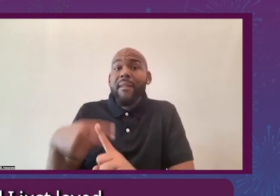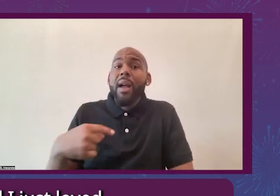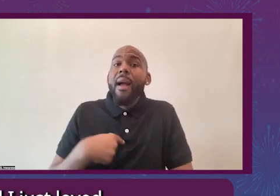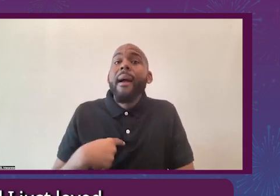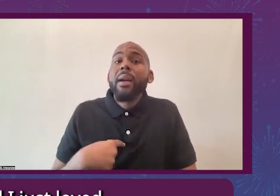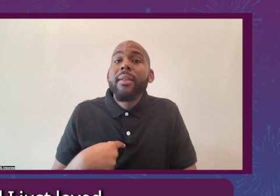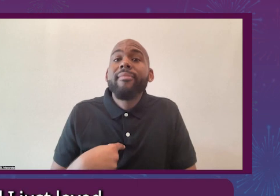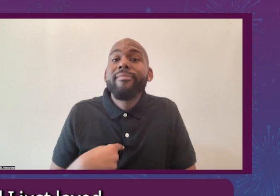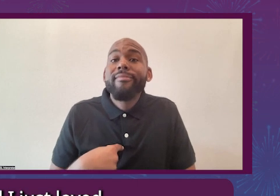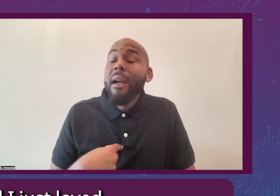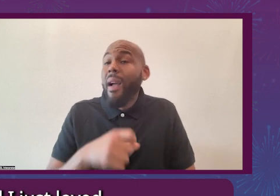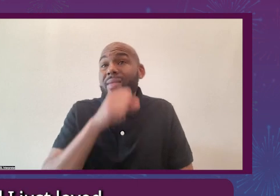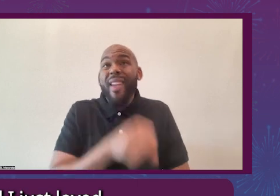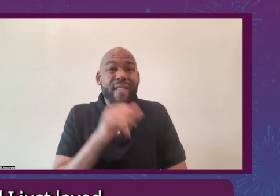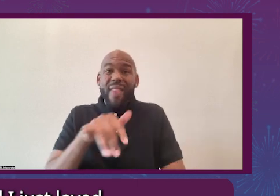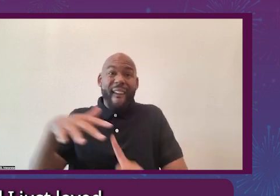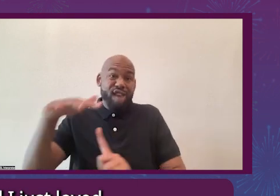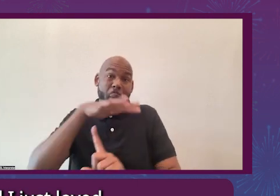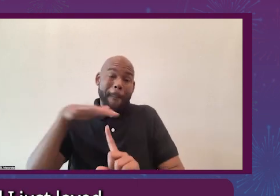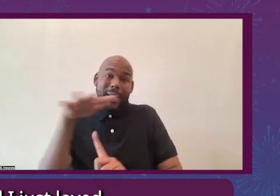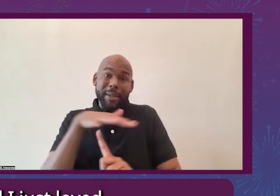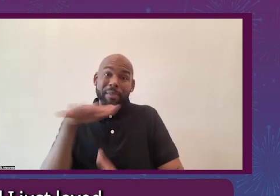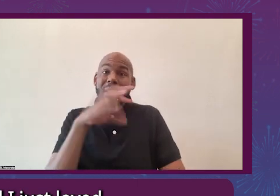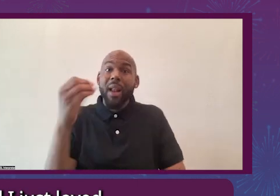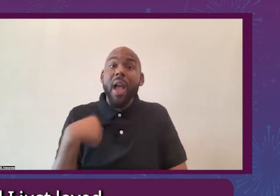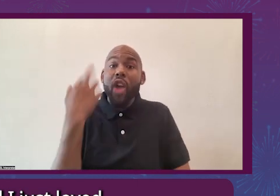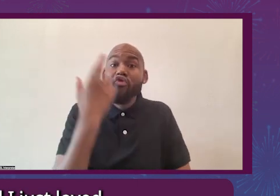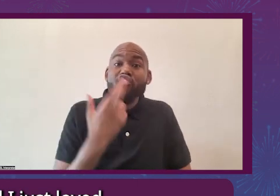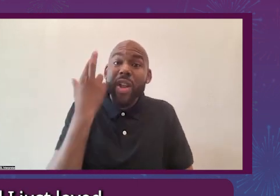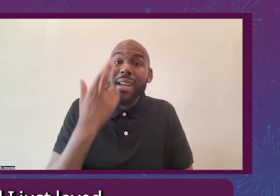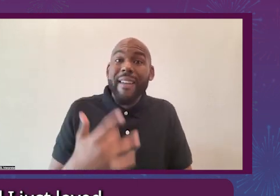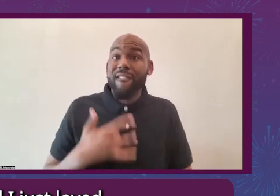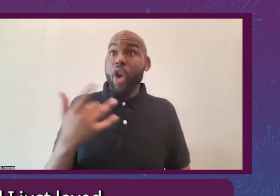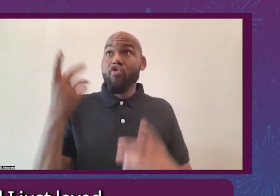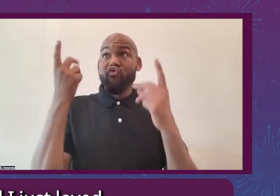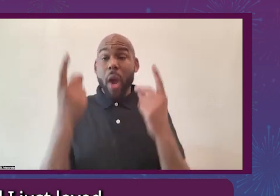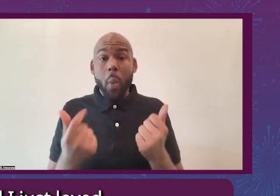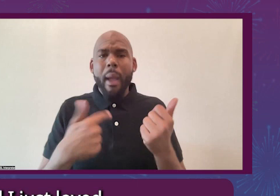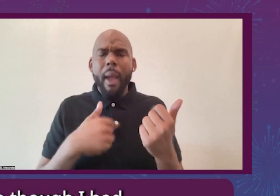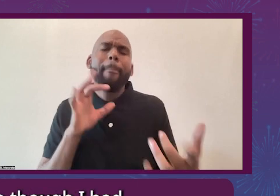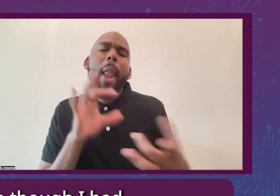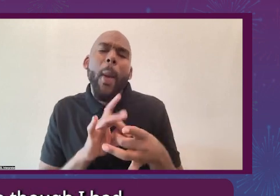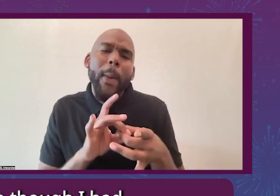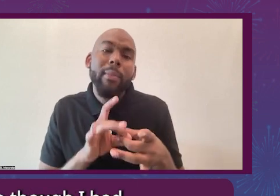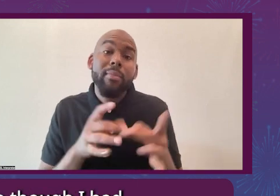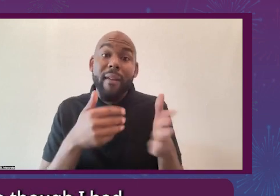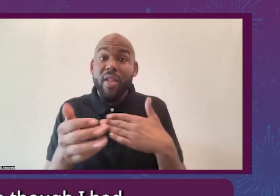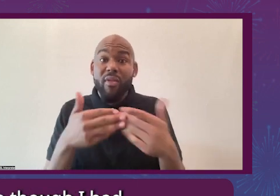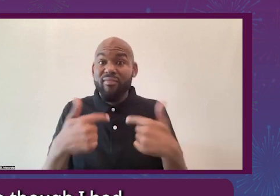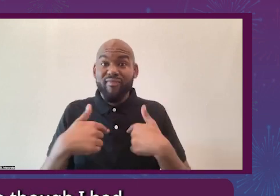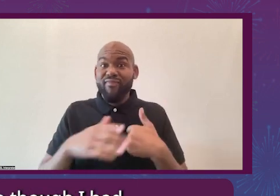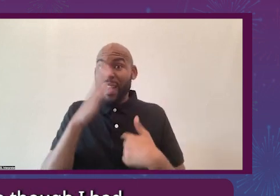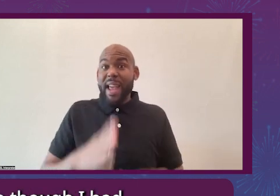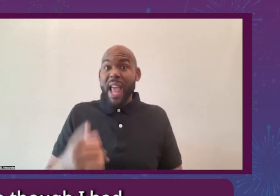really positive. And I just loved the environment and realized and felt right away that I